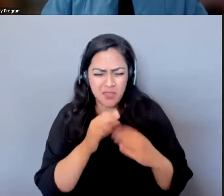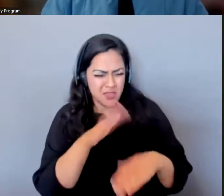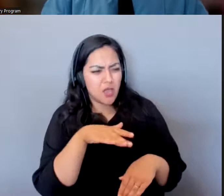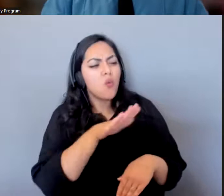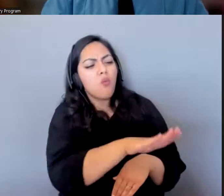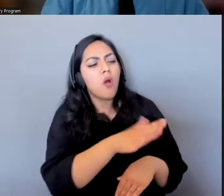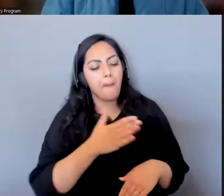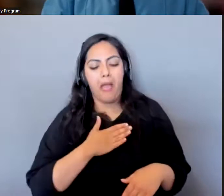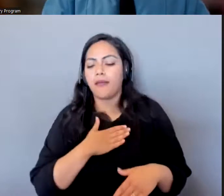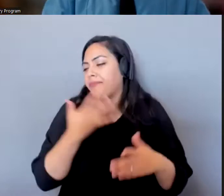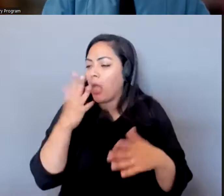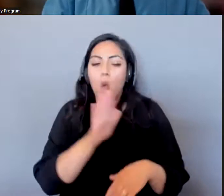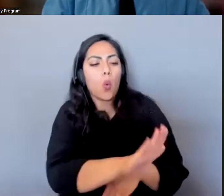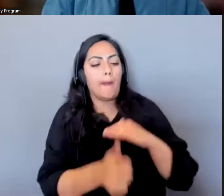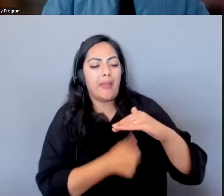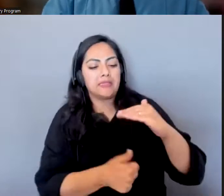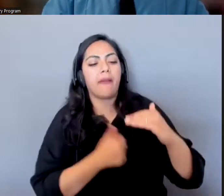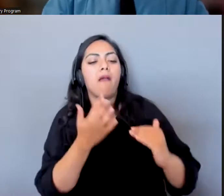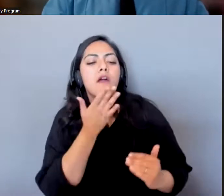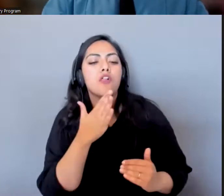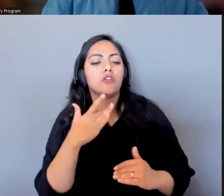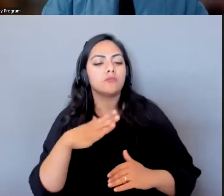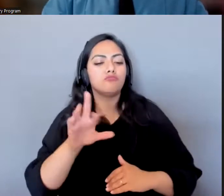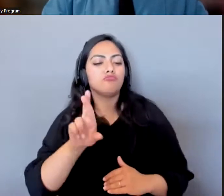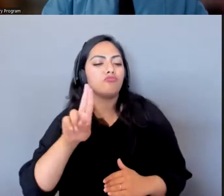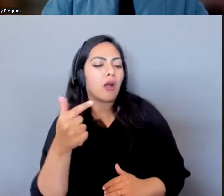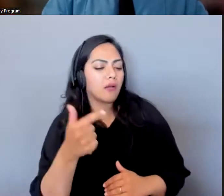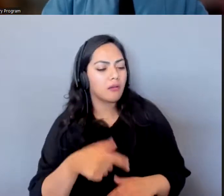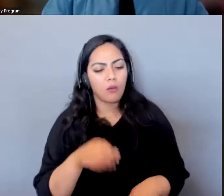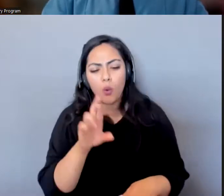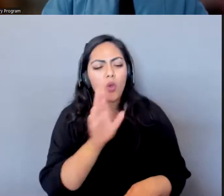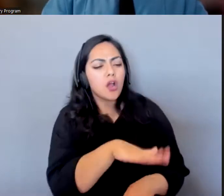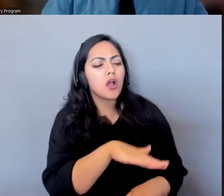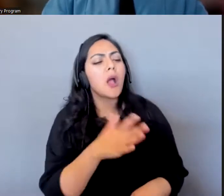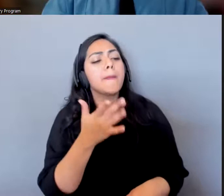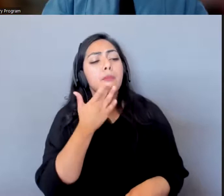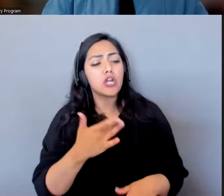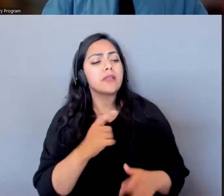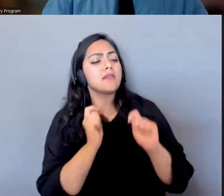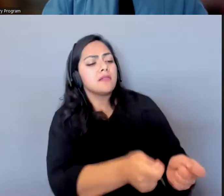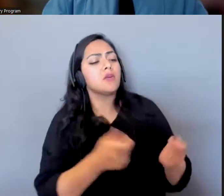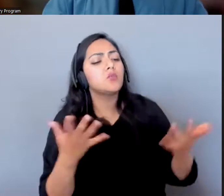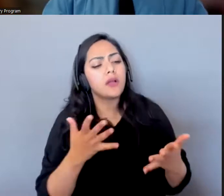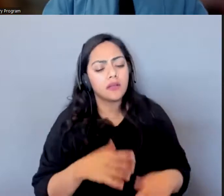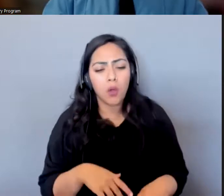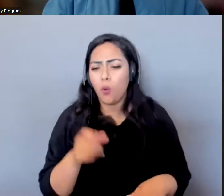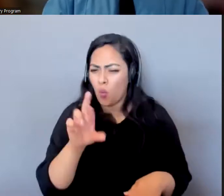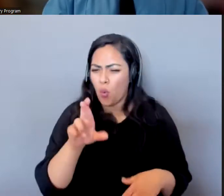Something, again, most times those people are going to be dismissive. They're not going to want to answer. They'll be like, I don't have time for this. I'm in jail.